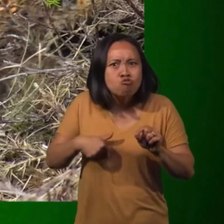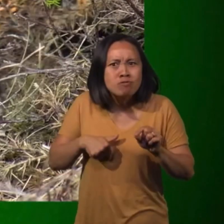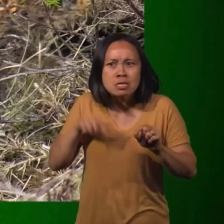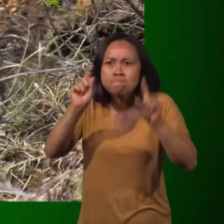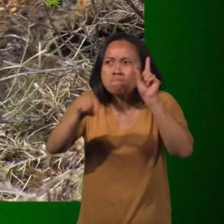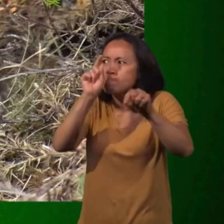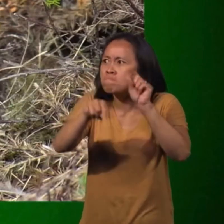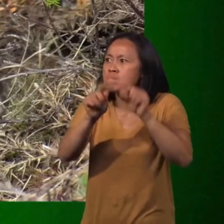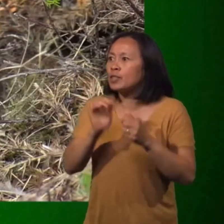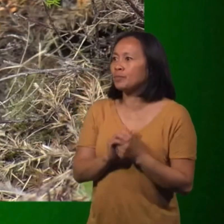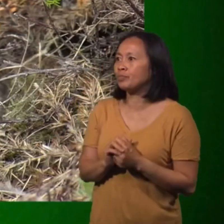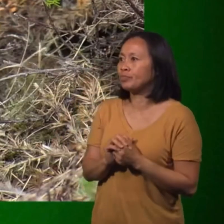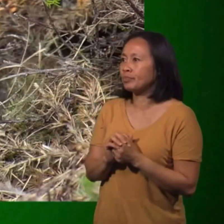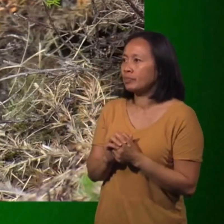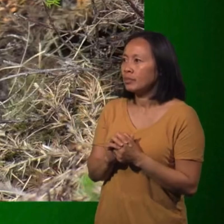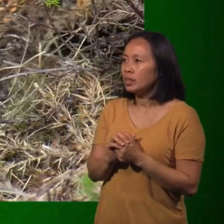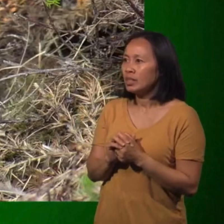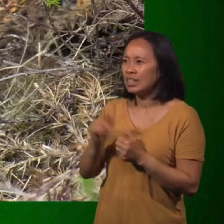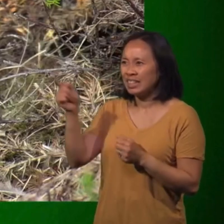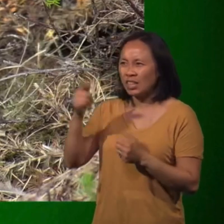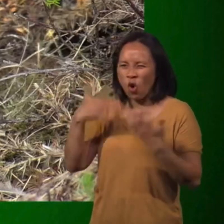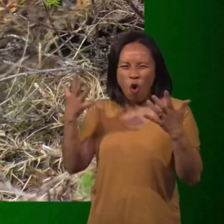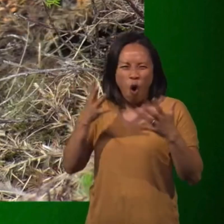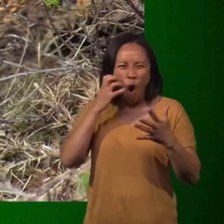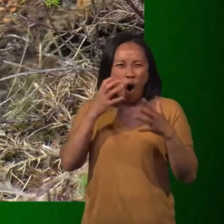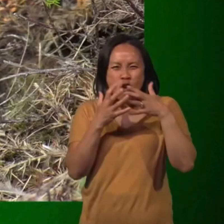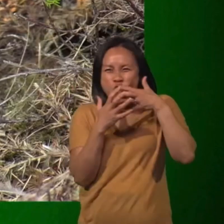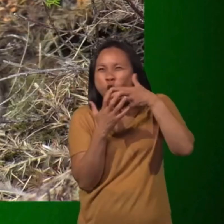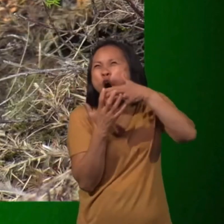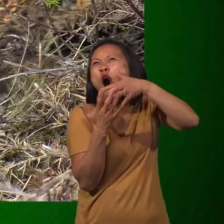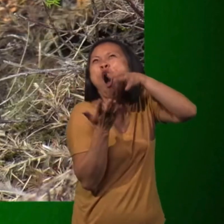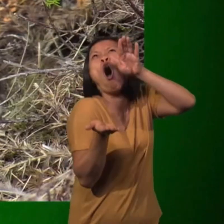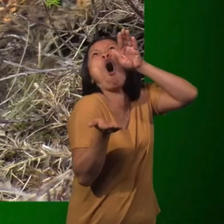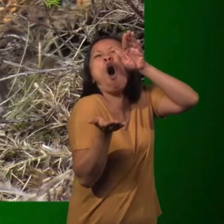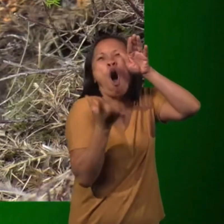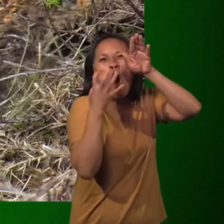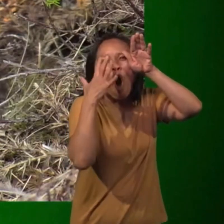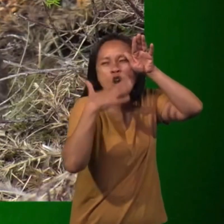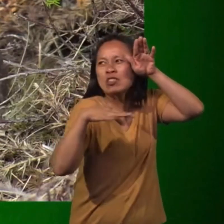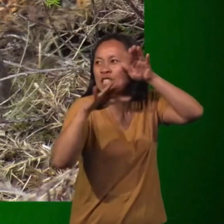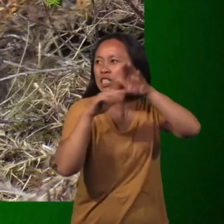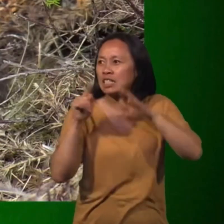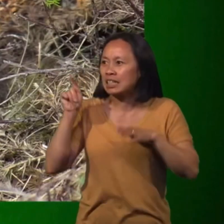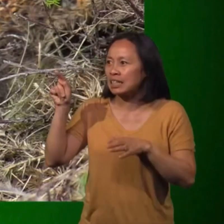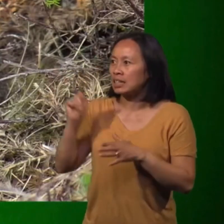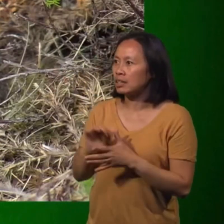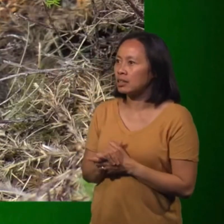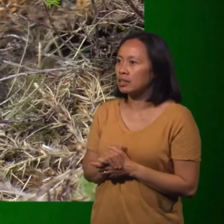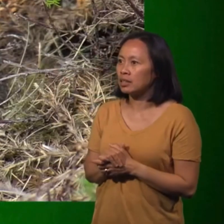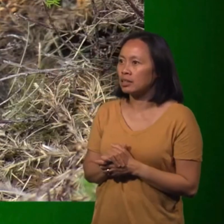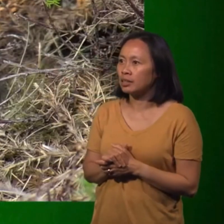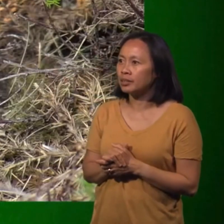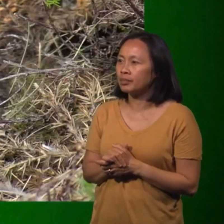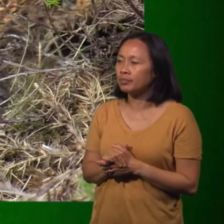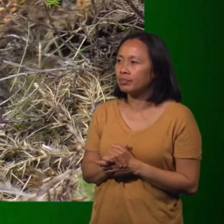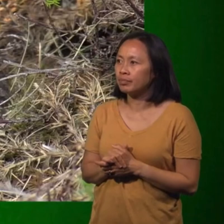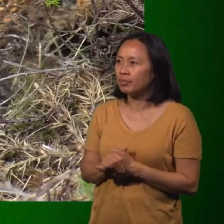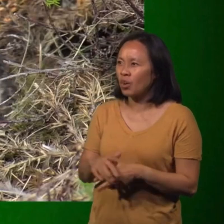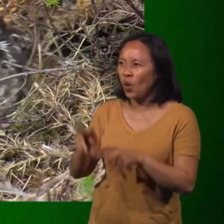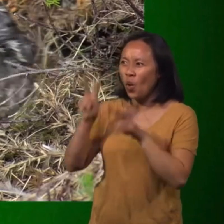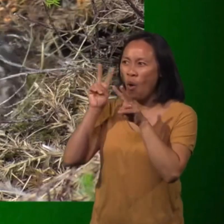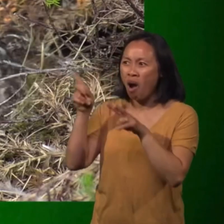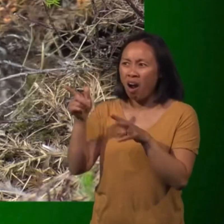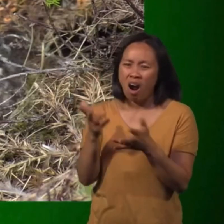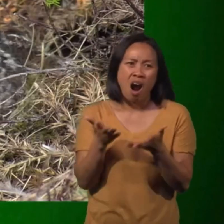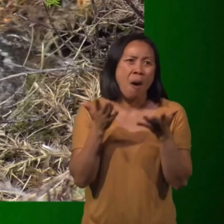this cuckoo. It's got that enormous orange gape there. And look, it's so vociferous that it's begging for